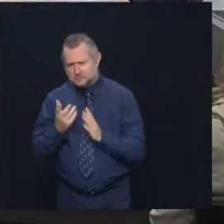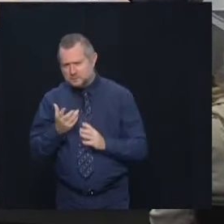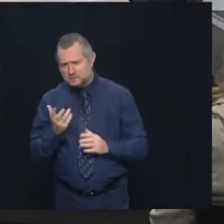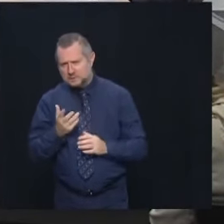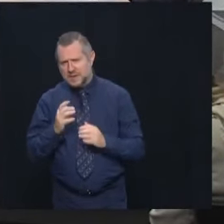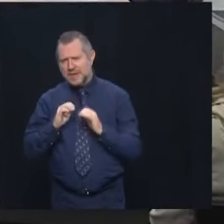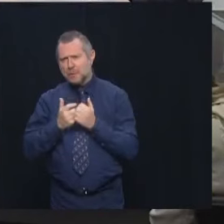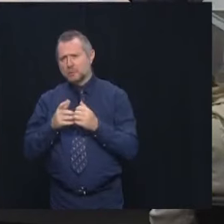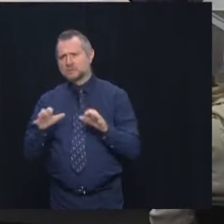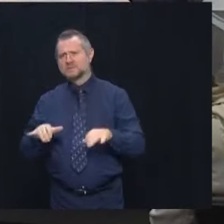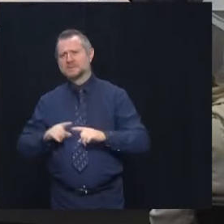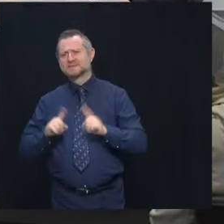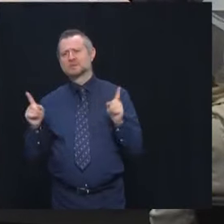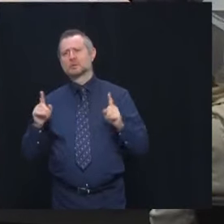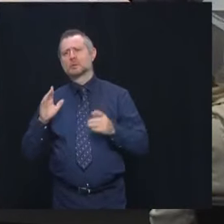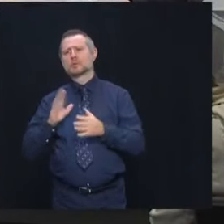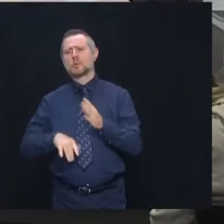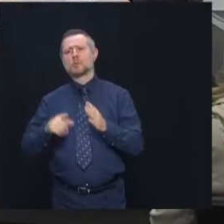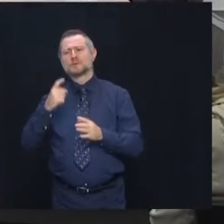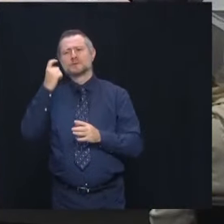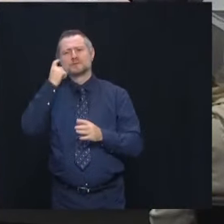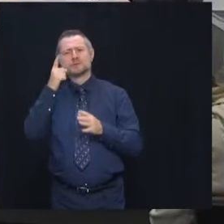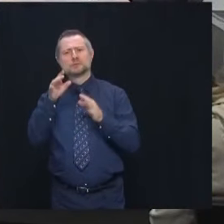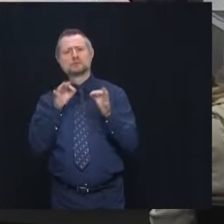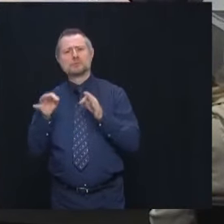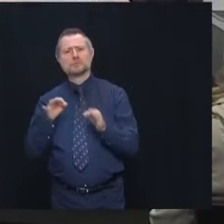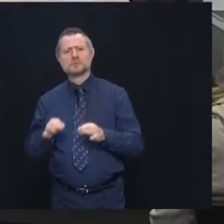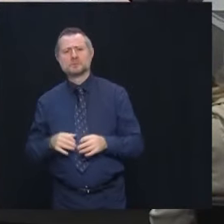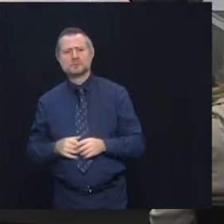different than what you just described?